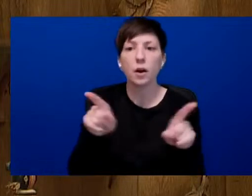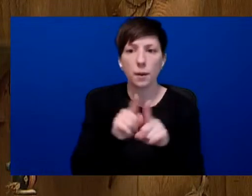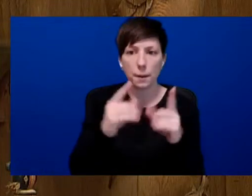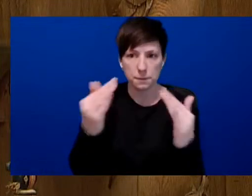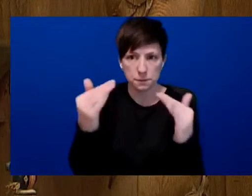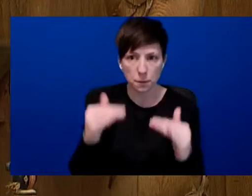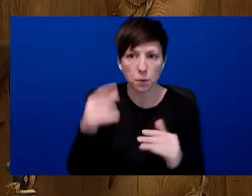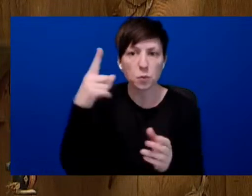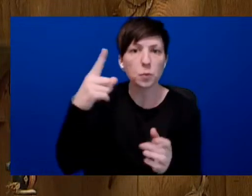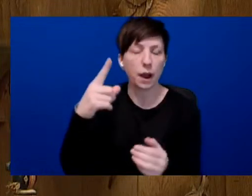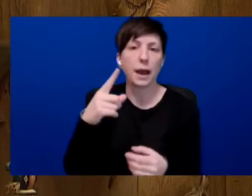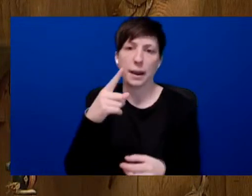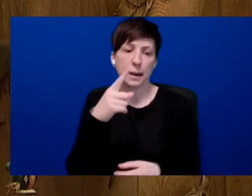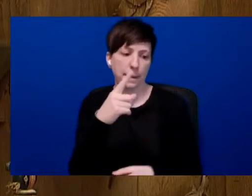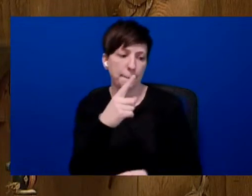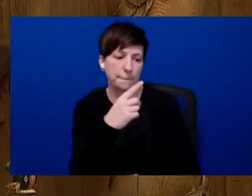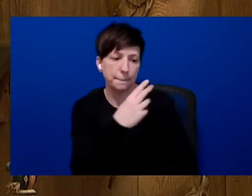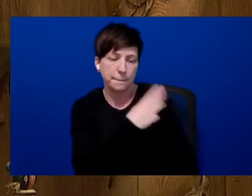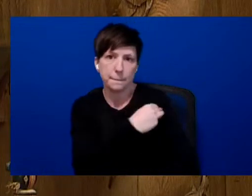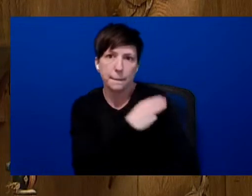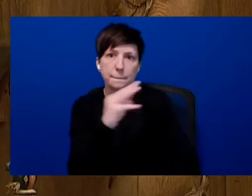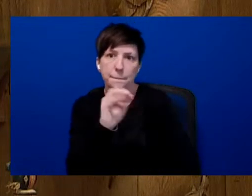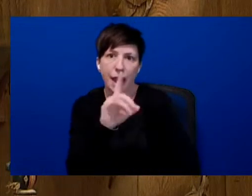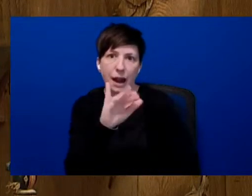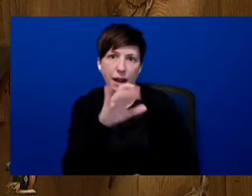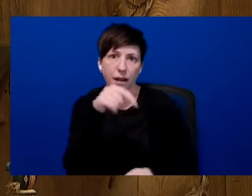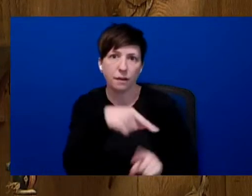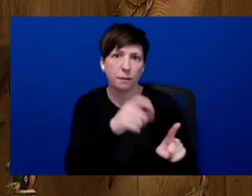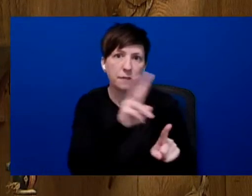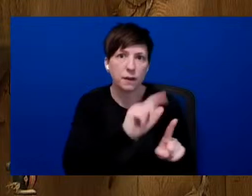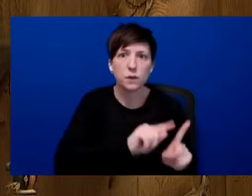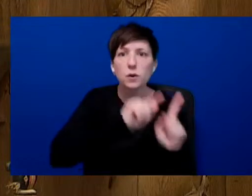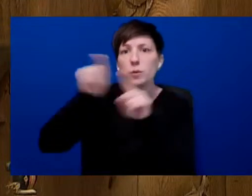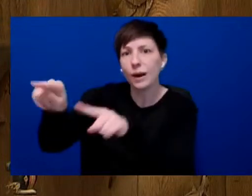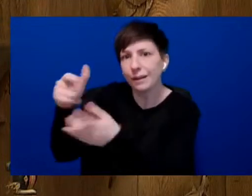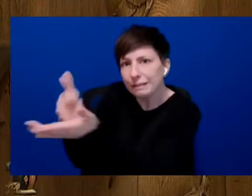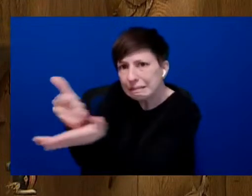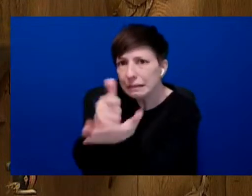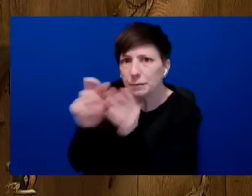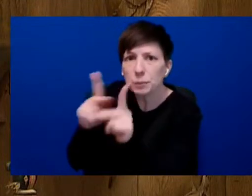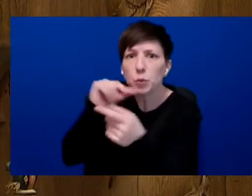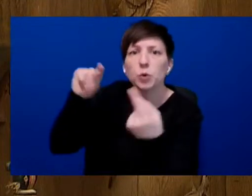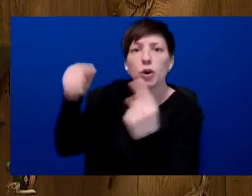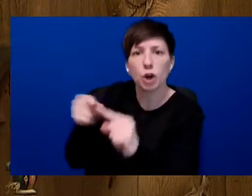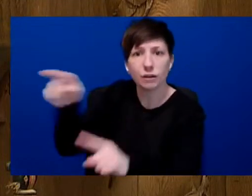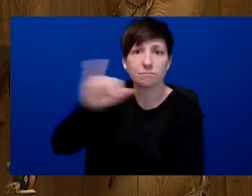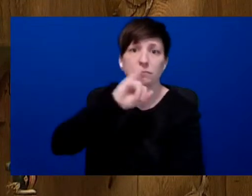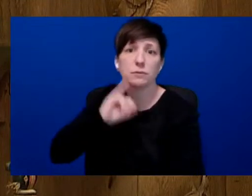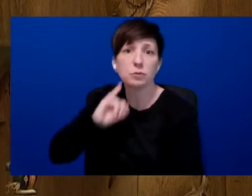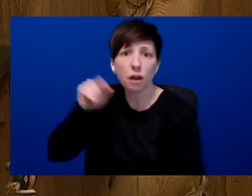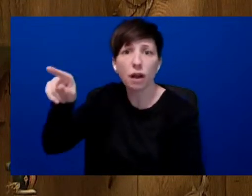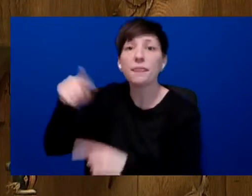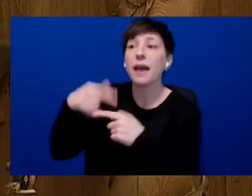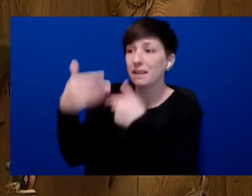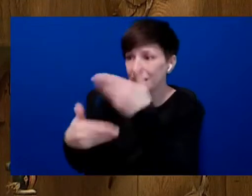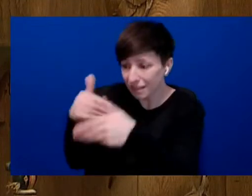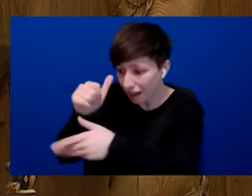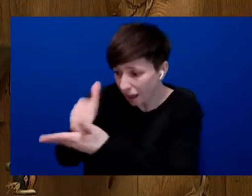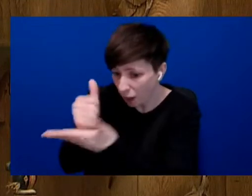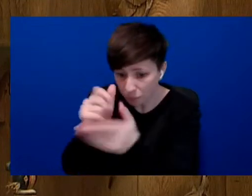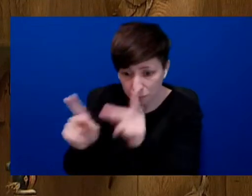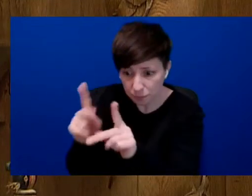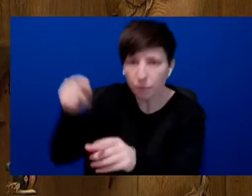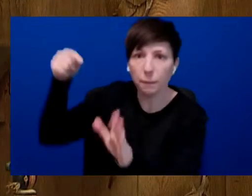from Vancouver who was tending to the wounded at a music festival in Israel when murdered by Hamas terrorists. May